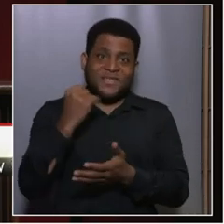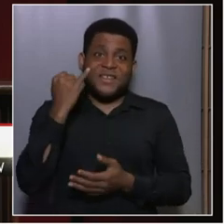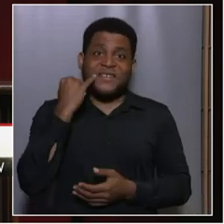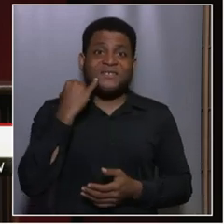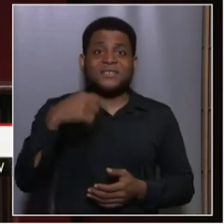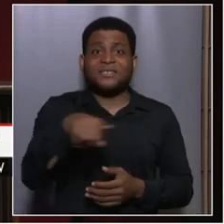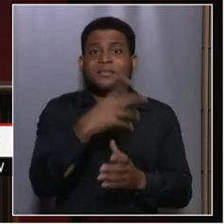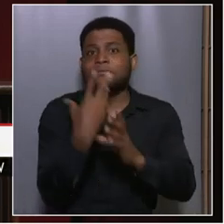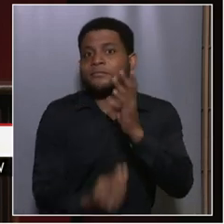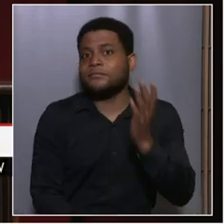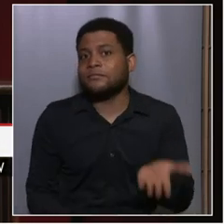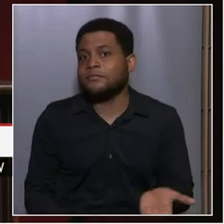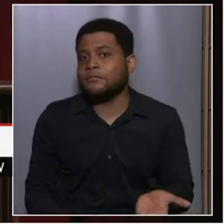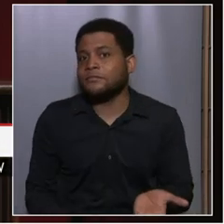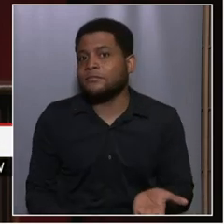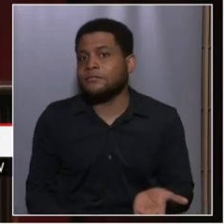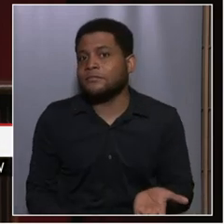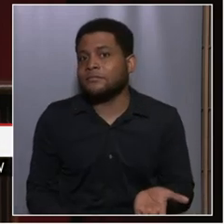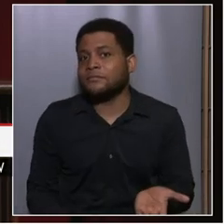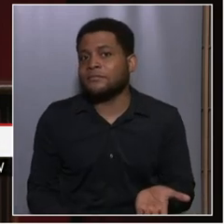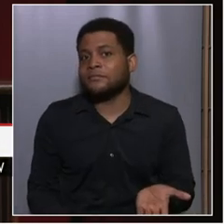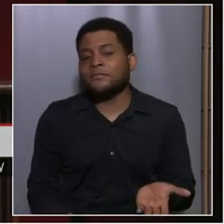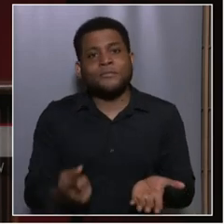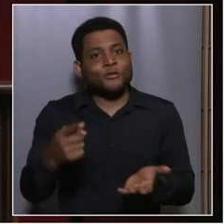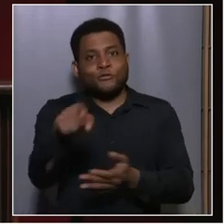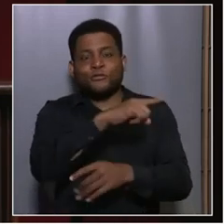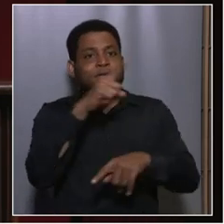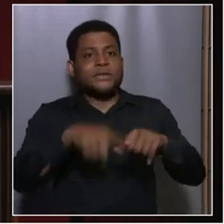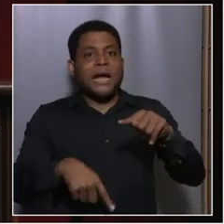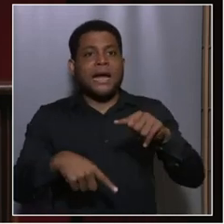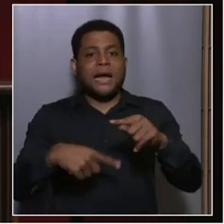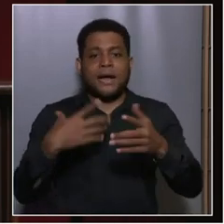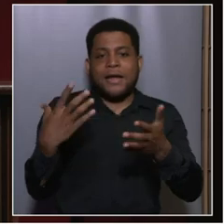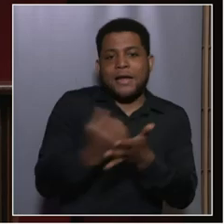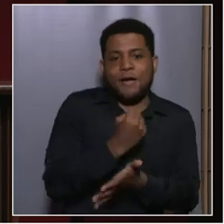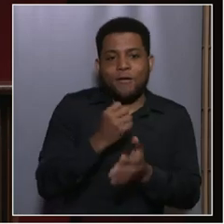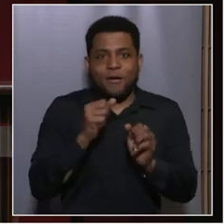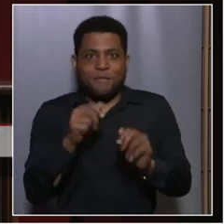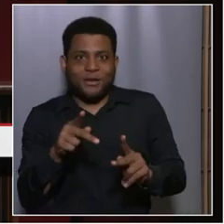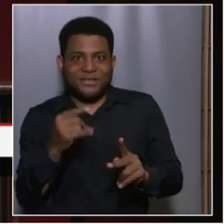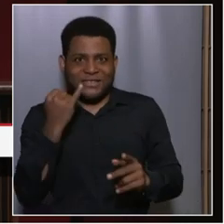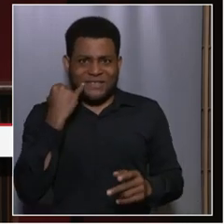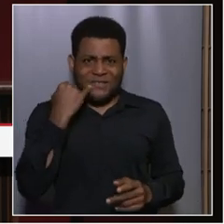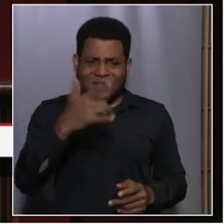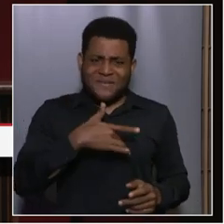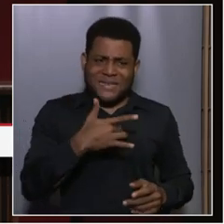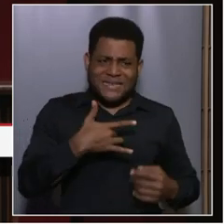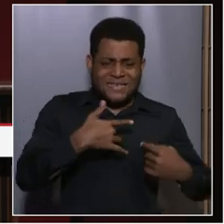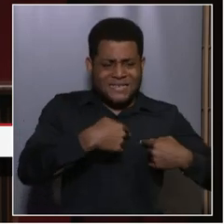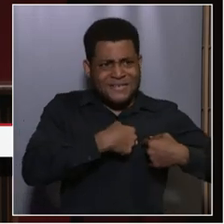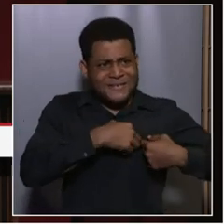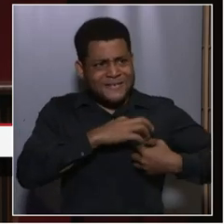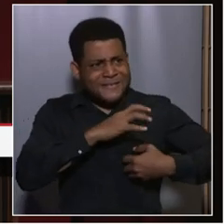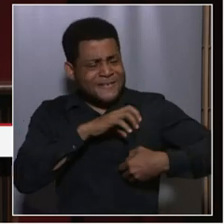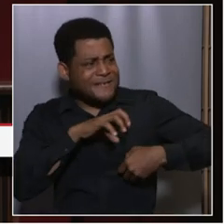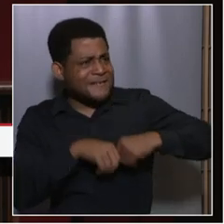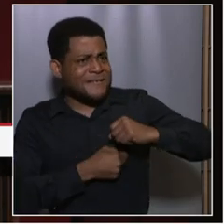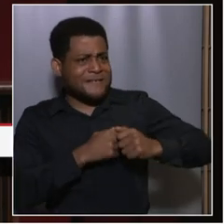They can't take advantage of them if their hearts turn so cold that they don't see tomorrow.